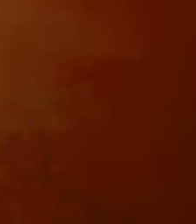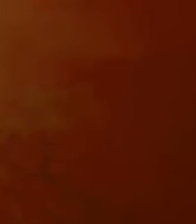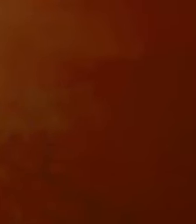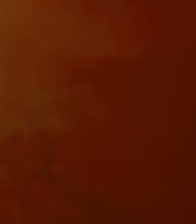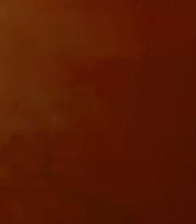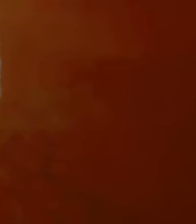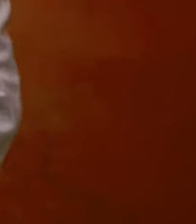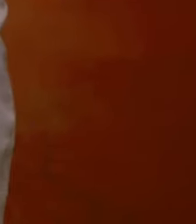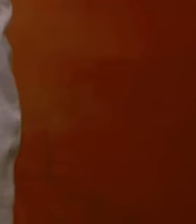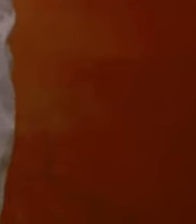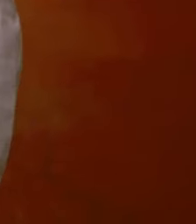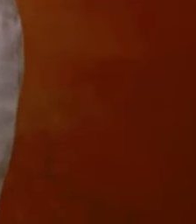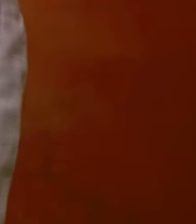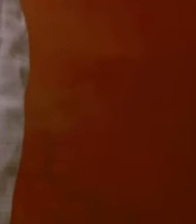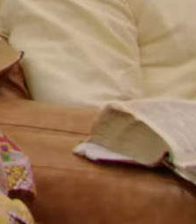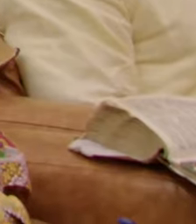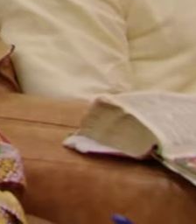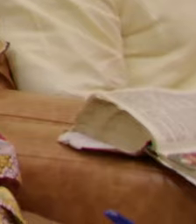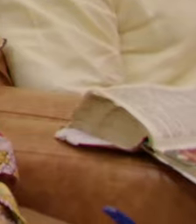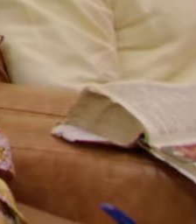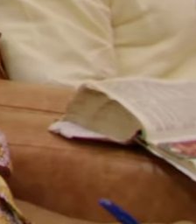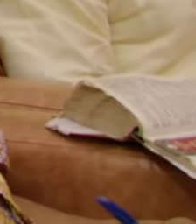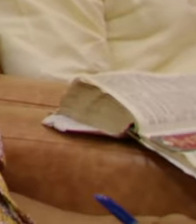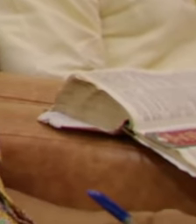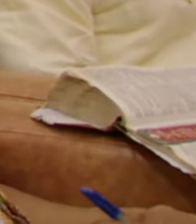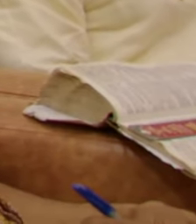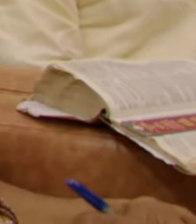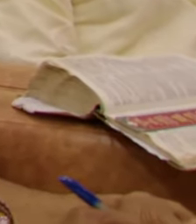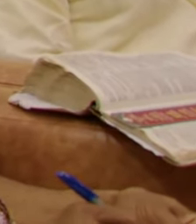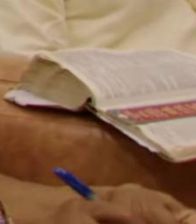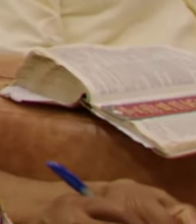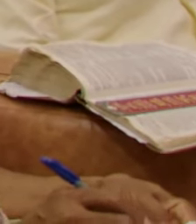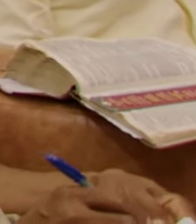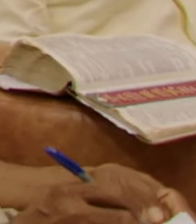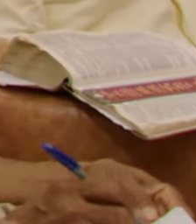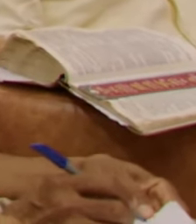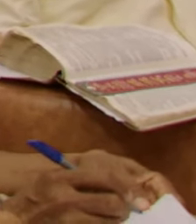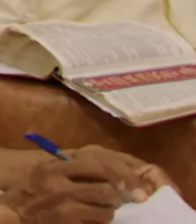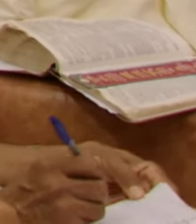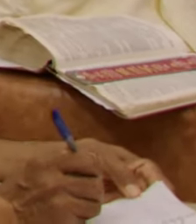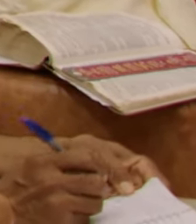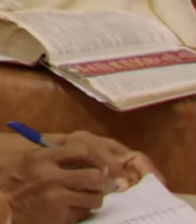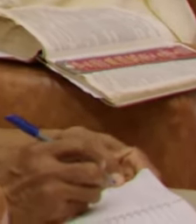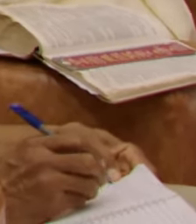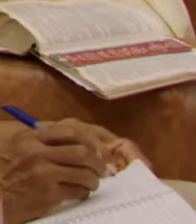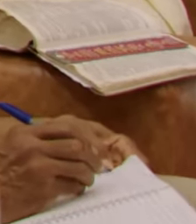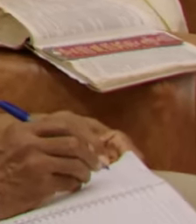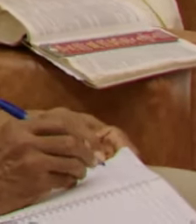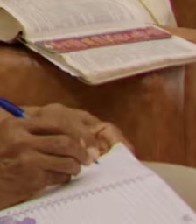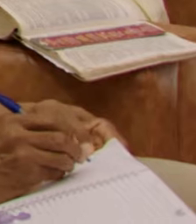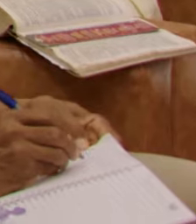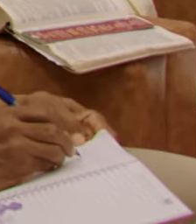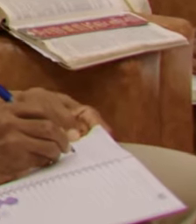evidence that you have entered in. The faith that Paul spoke about is the faith at the gate.